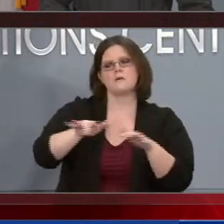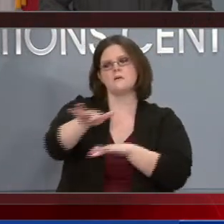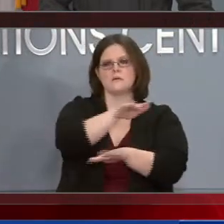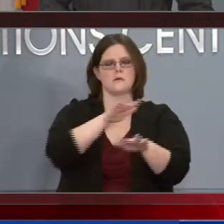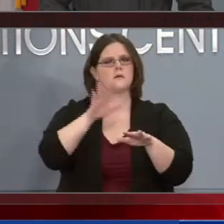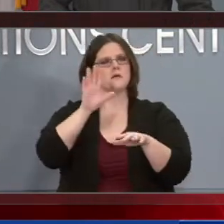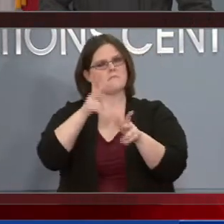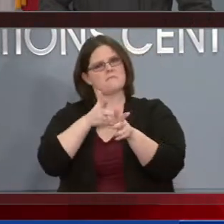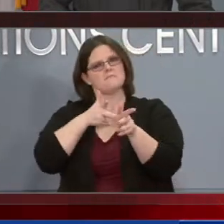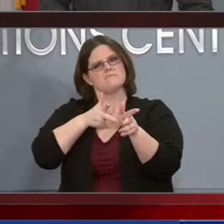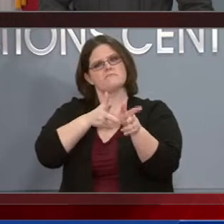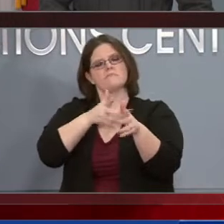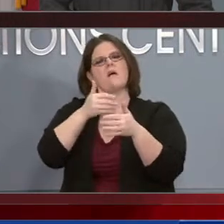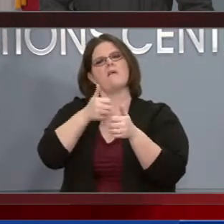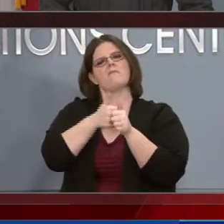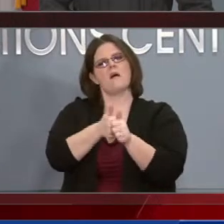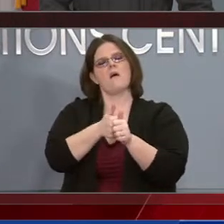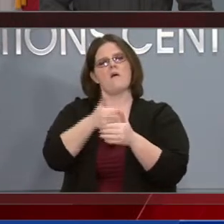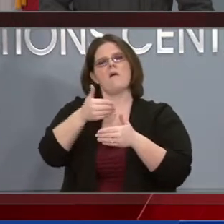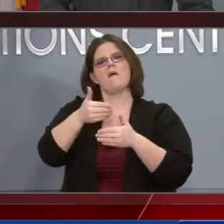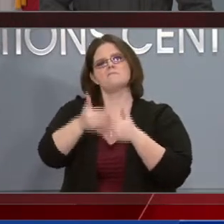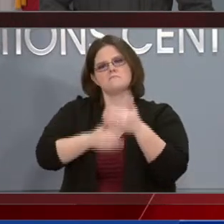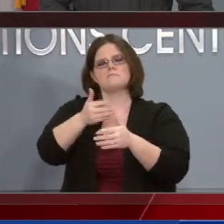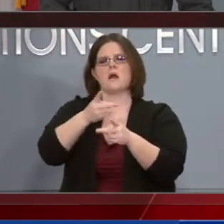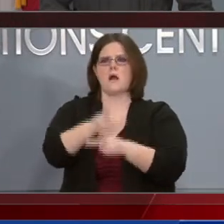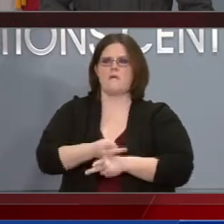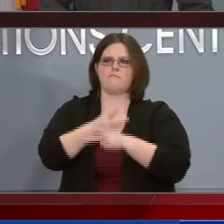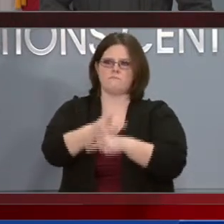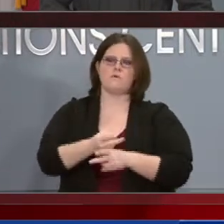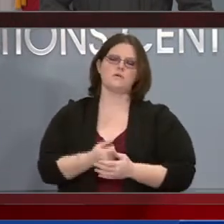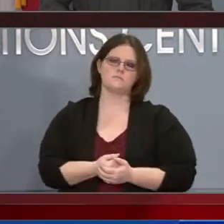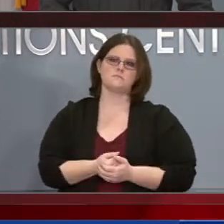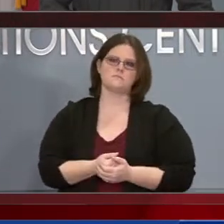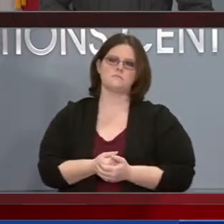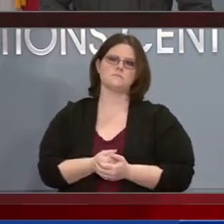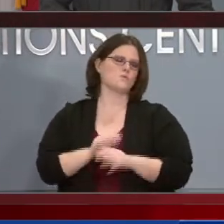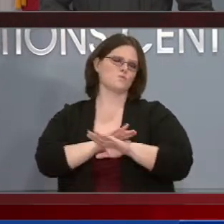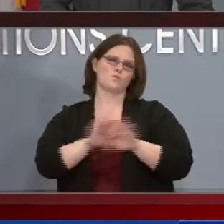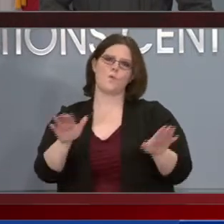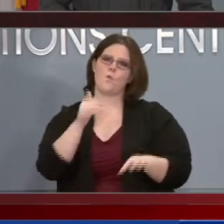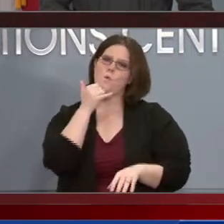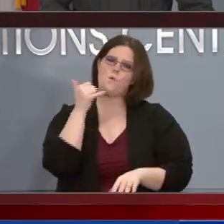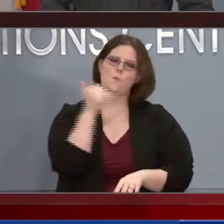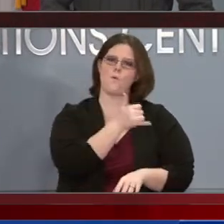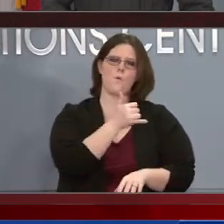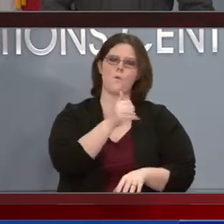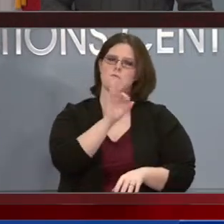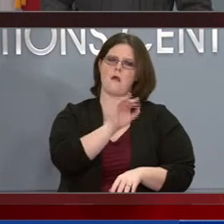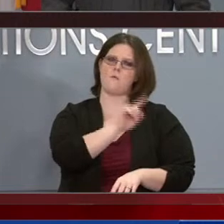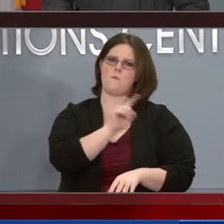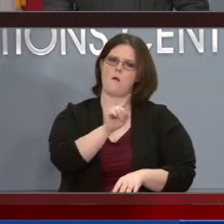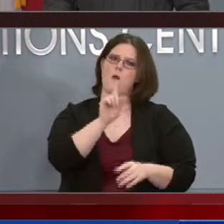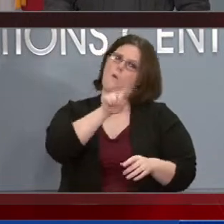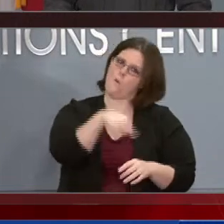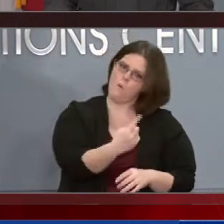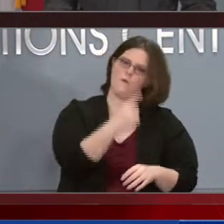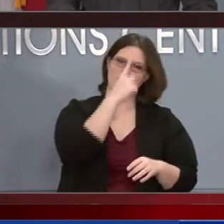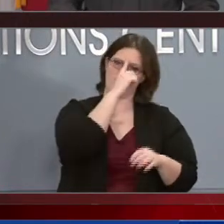visit DriveNC.gov and avoid calling 9-1-1 or StarHP unless it's an emergency.